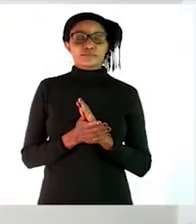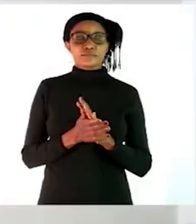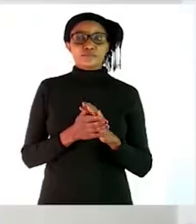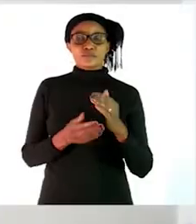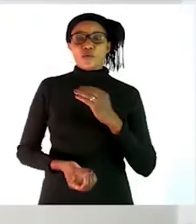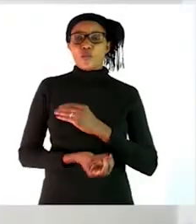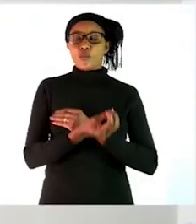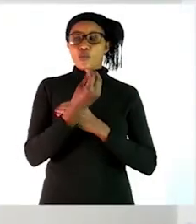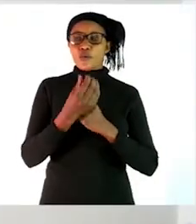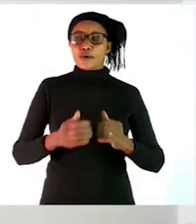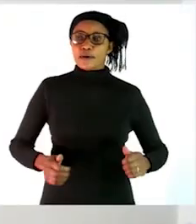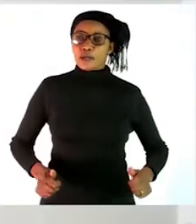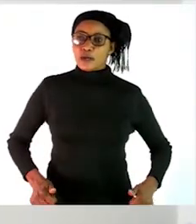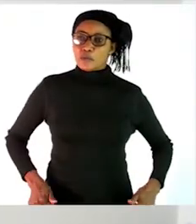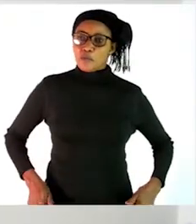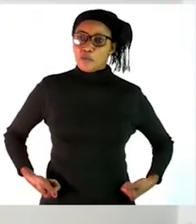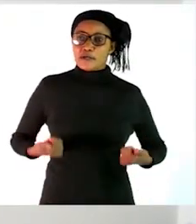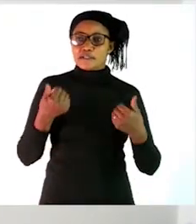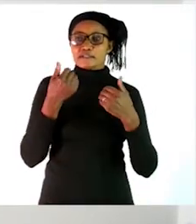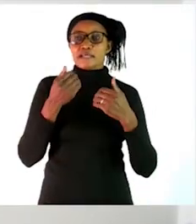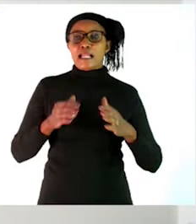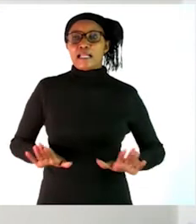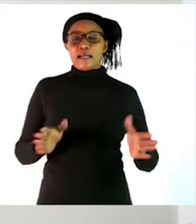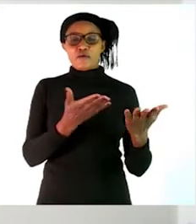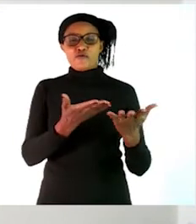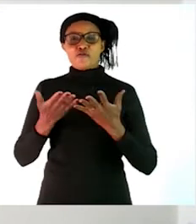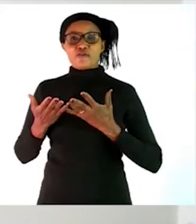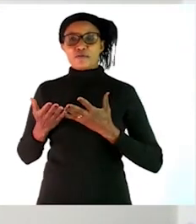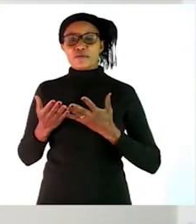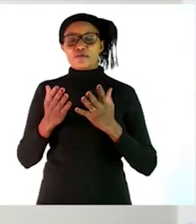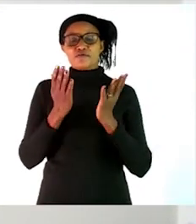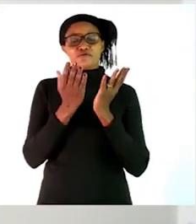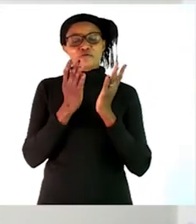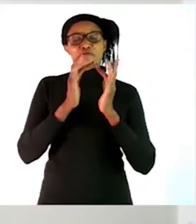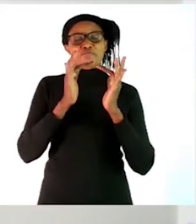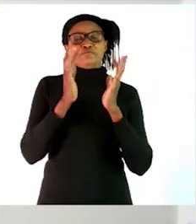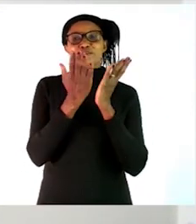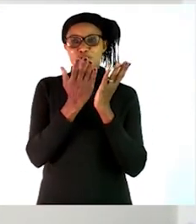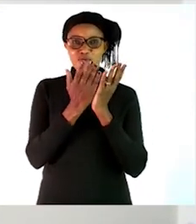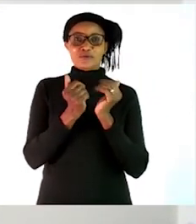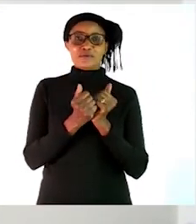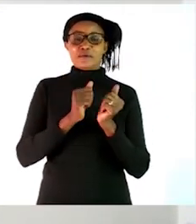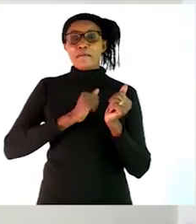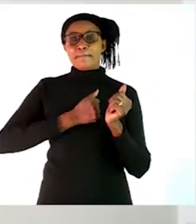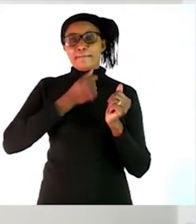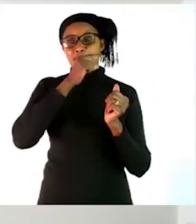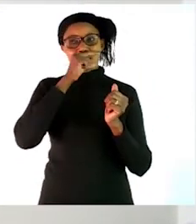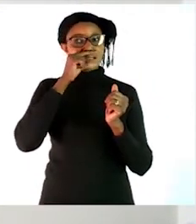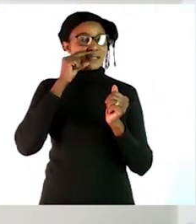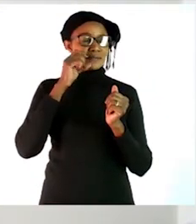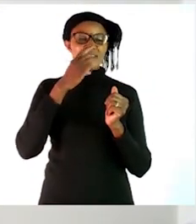Good morning, boys and girls. Welcome to My Zone Online School. My name is